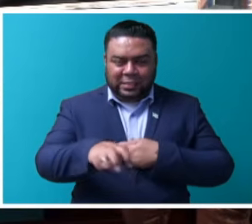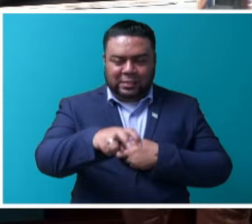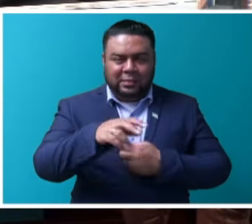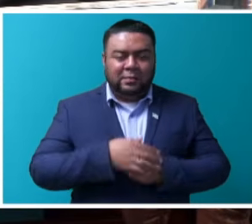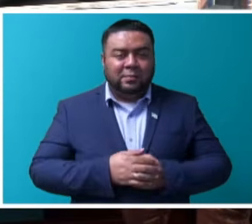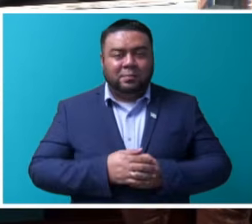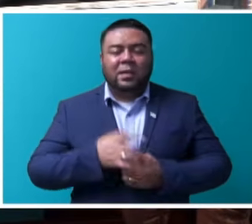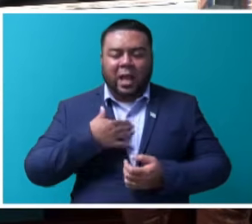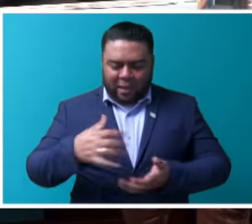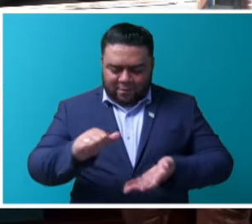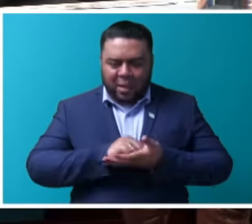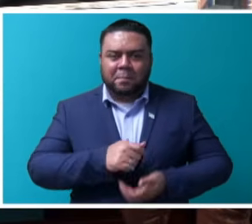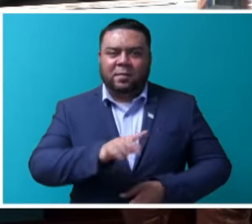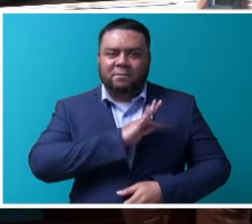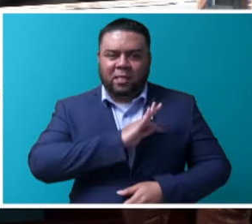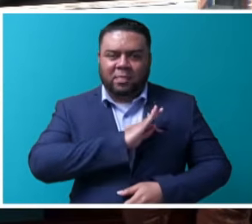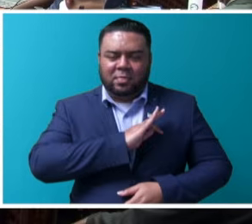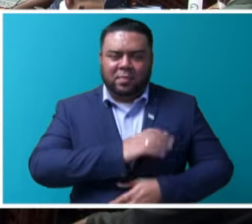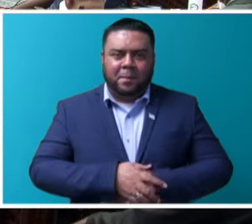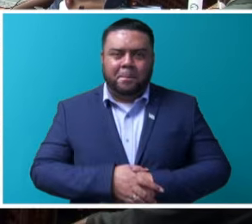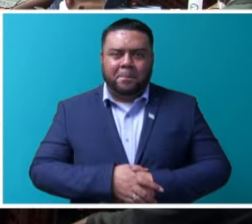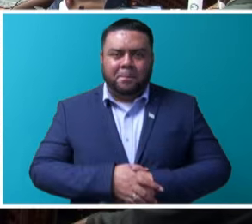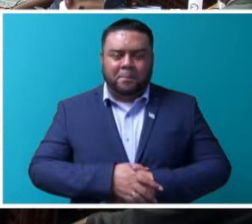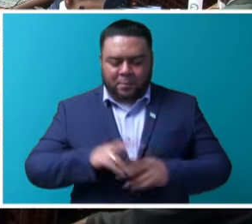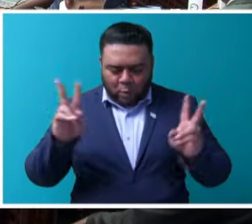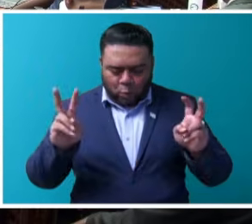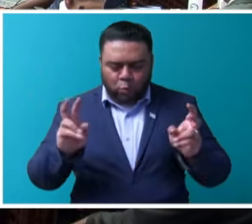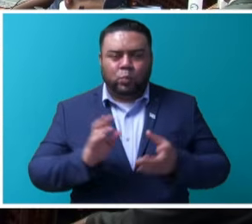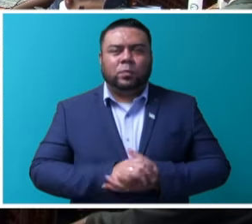I have kept the faith. Close quote.